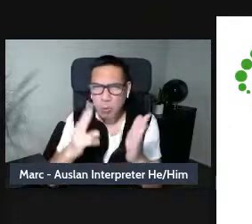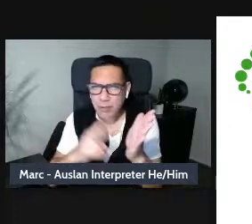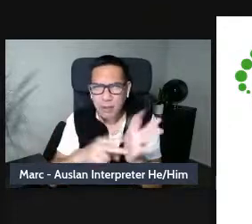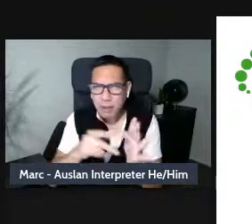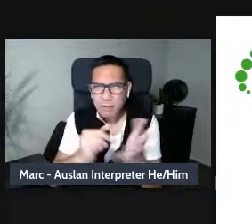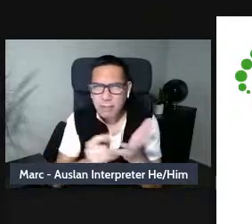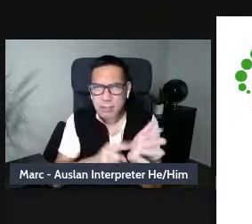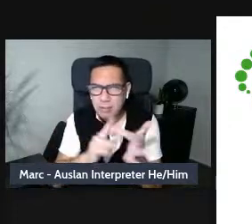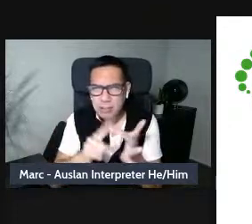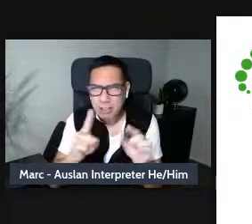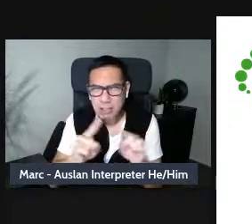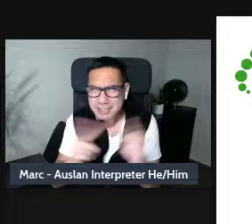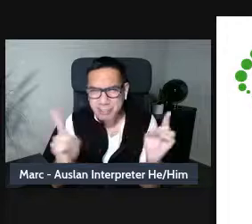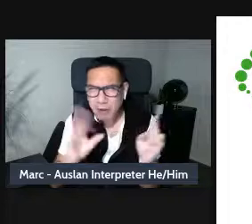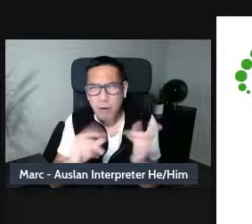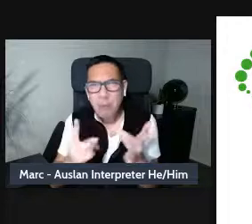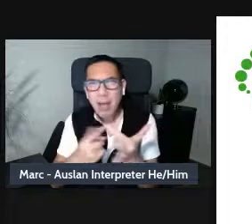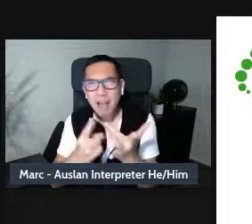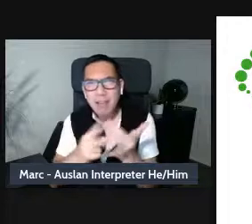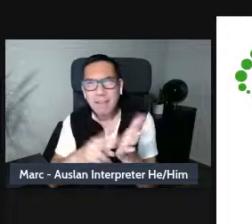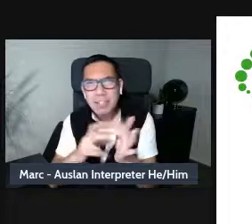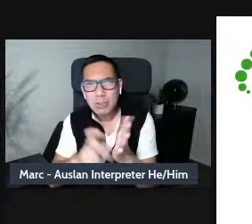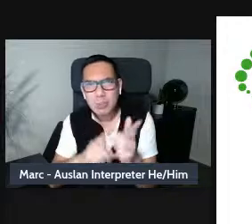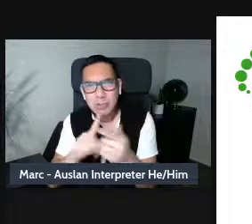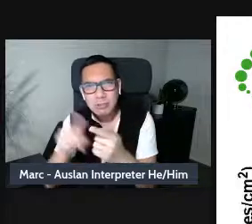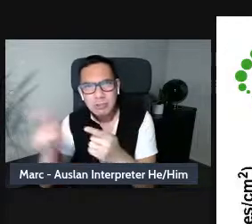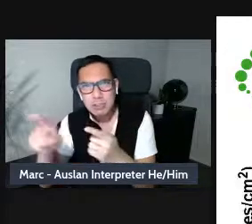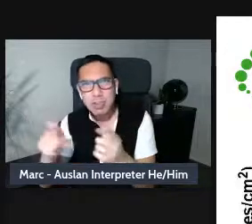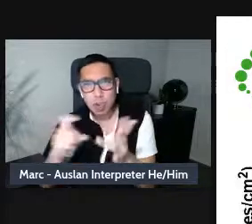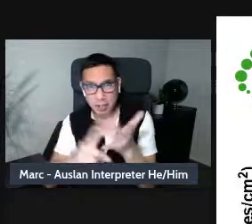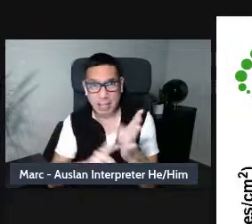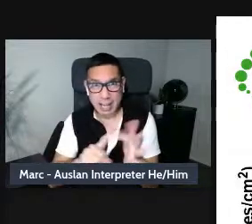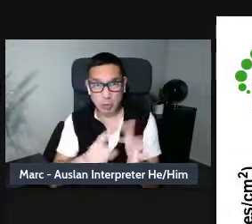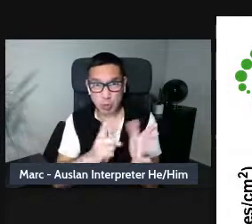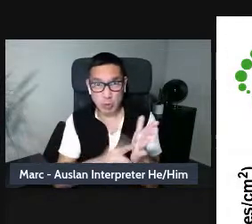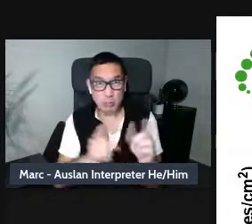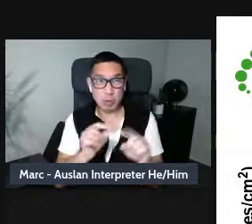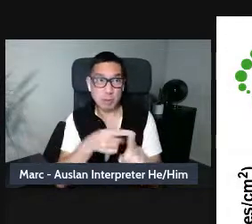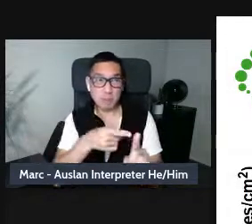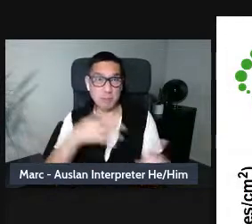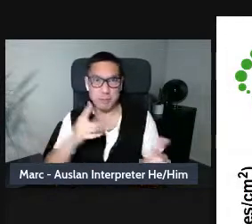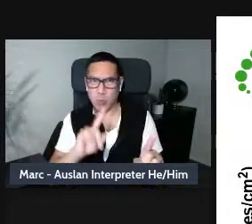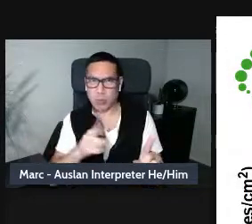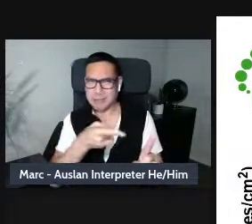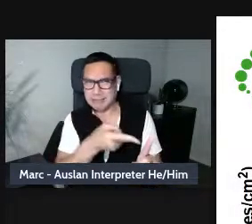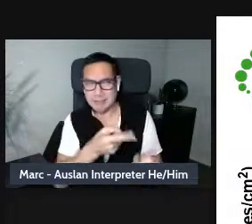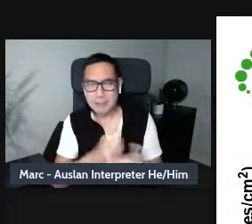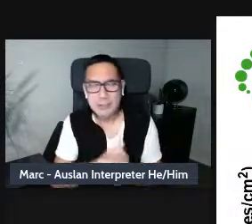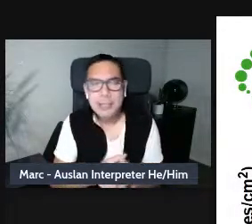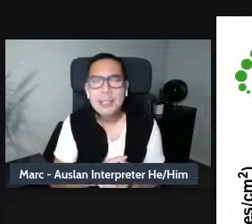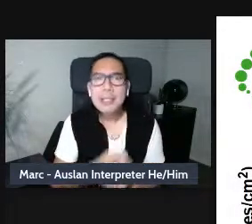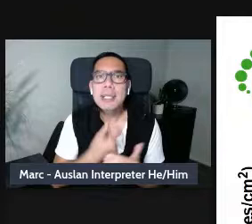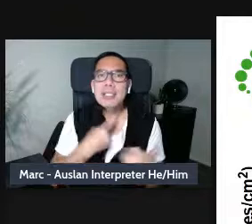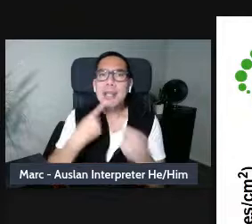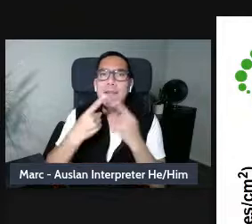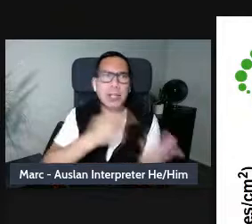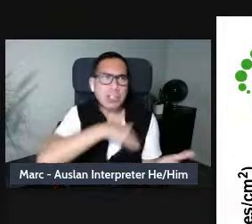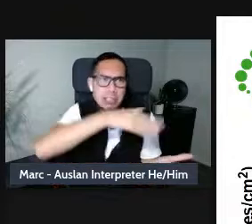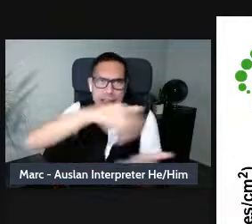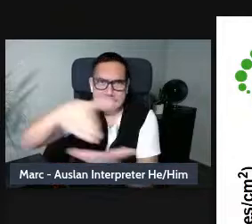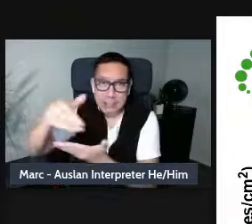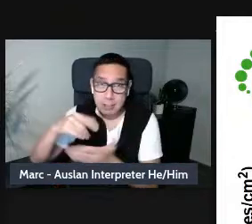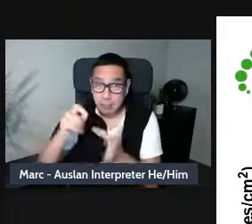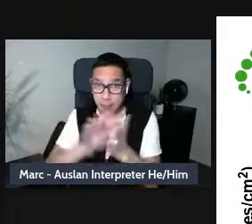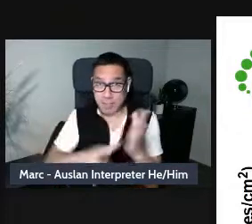to vessels elsewhere in the body. And data that I gathered during my PhD, actually, I had everything I